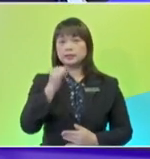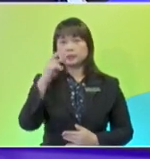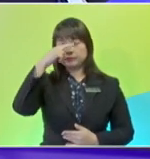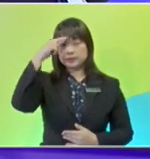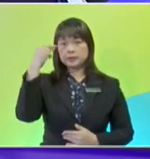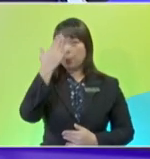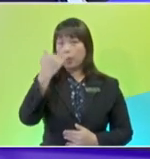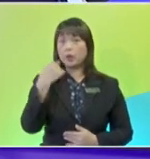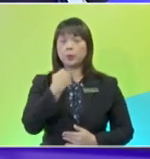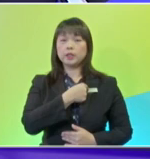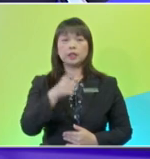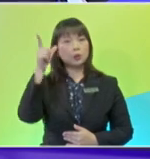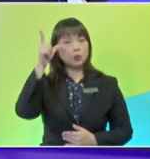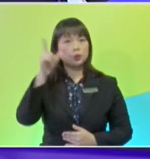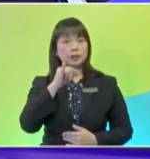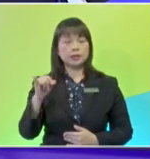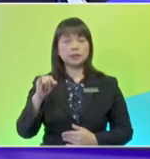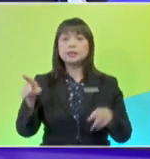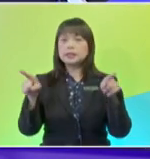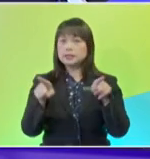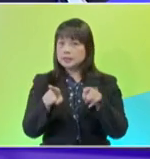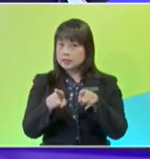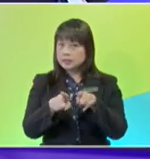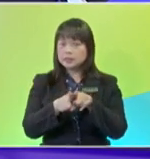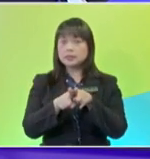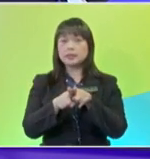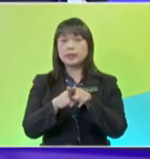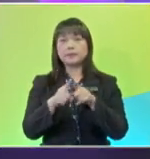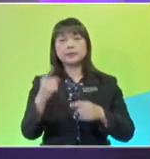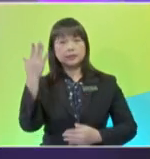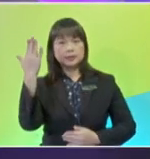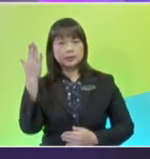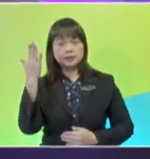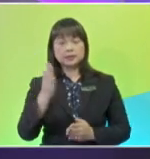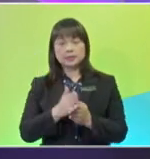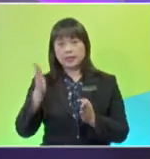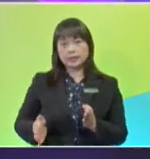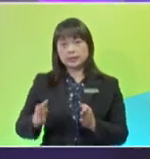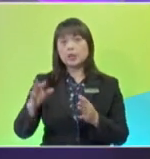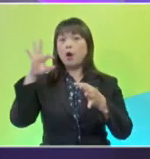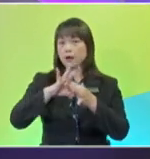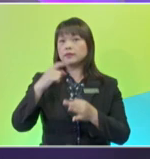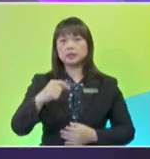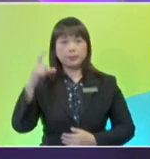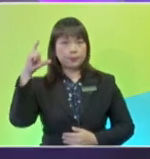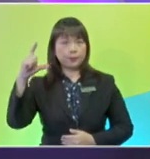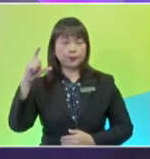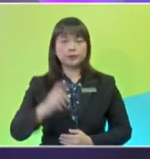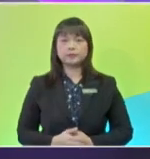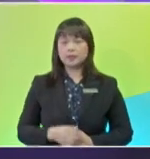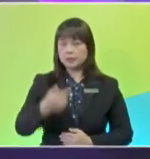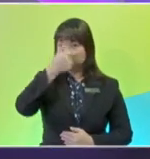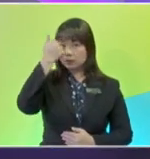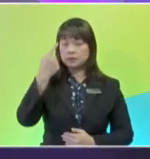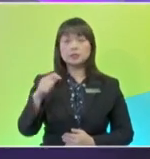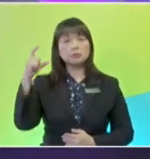we are always looking at the same side of the Moon. Because the Moon is also facing us while turning. Yes, right? The Moon is always facing